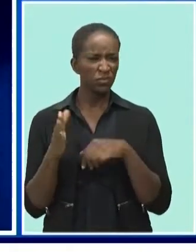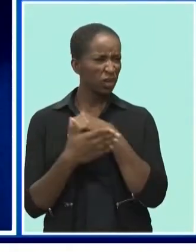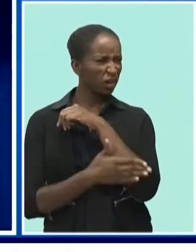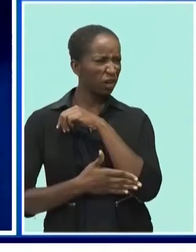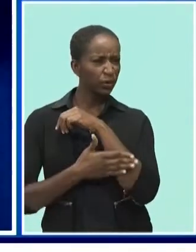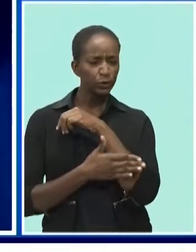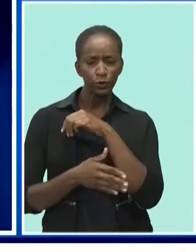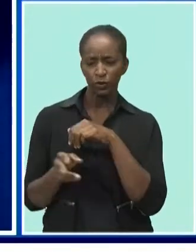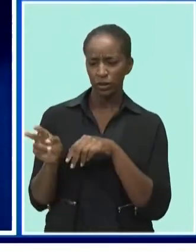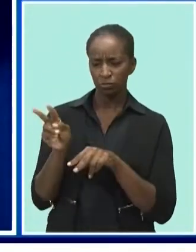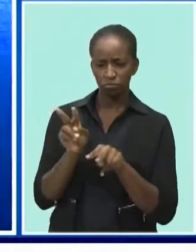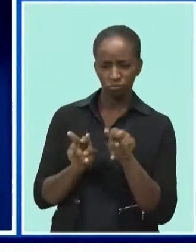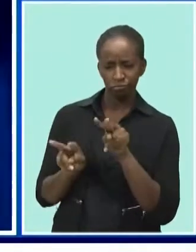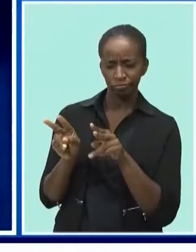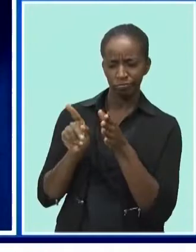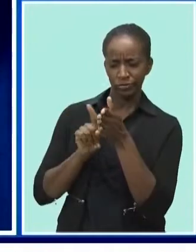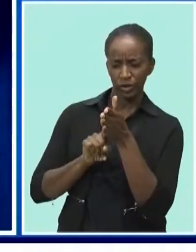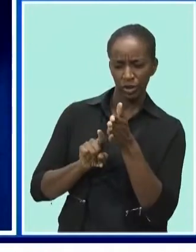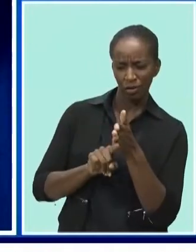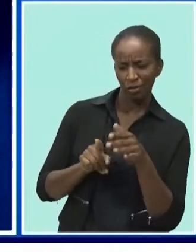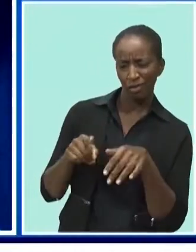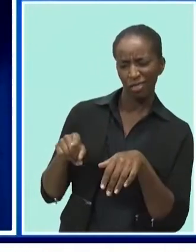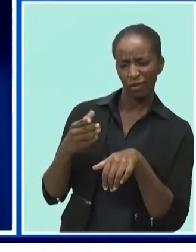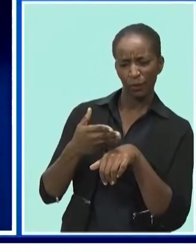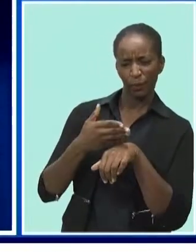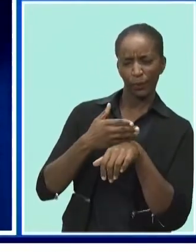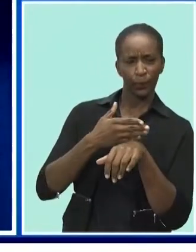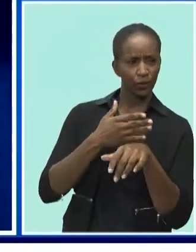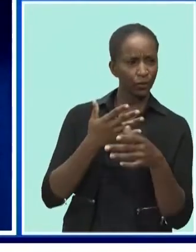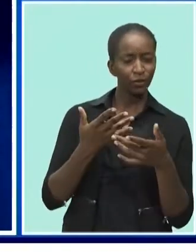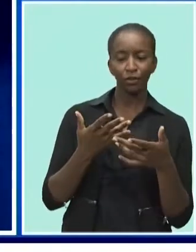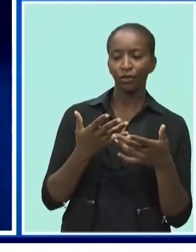trajectory of the wrong indices have all stopped.